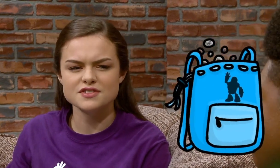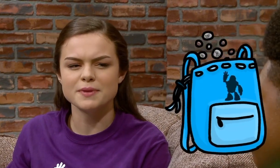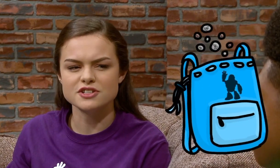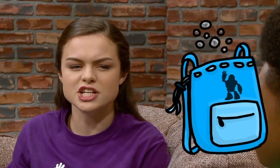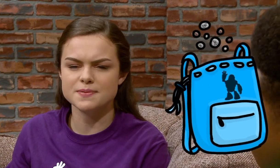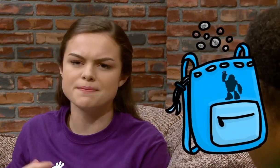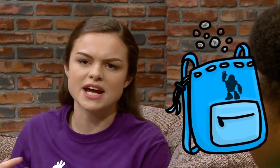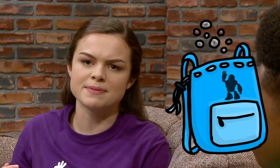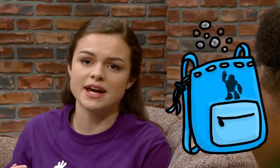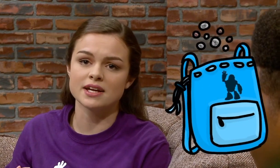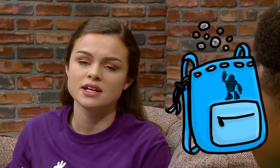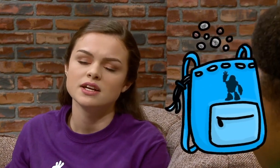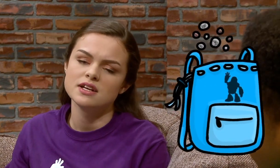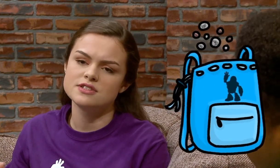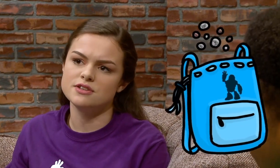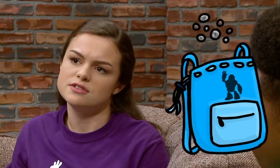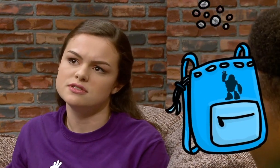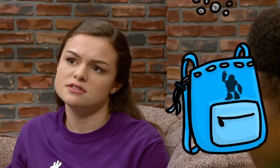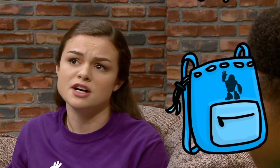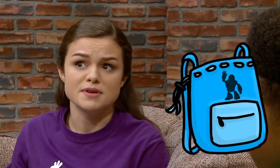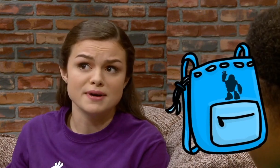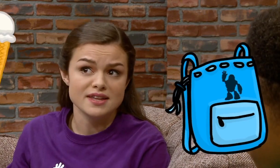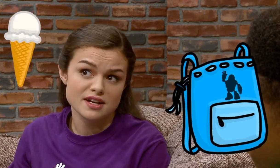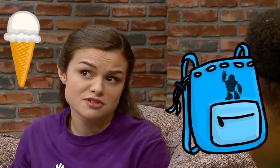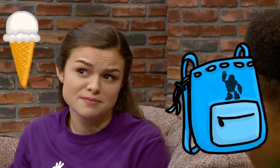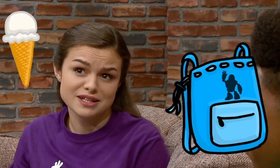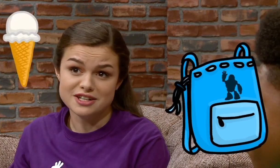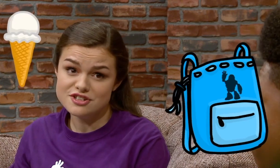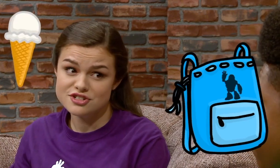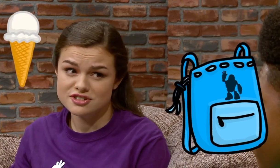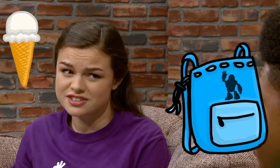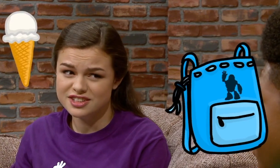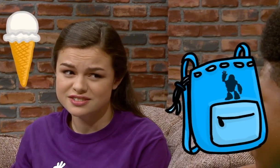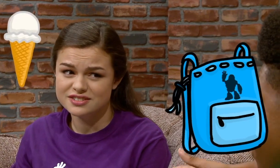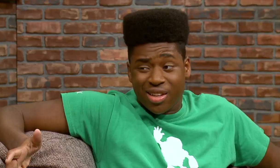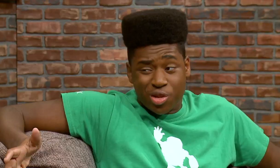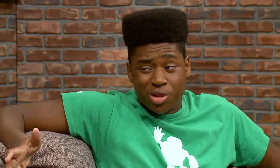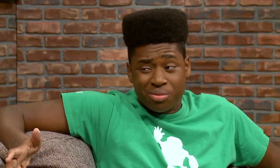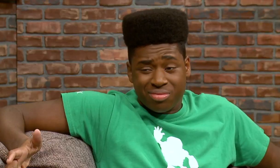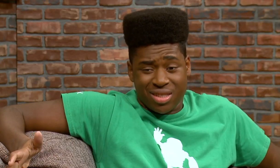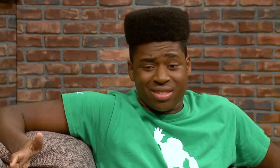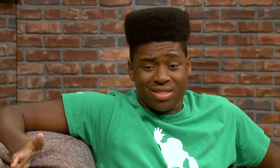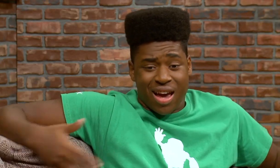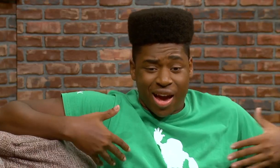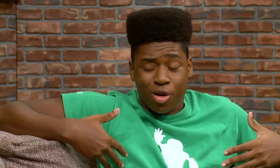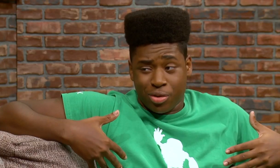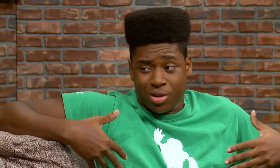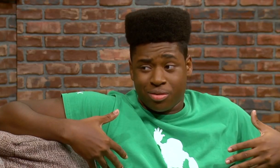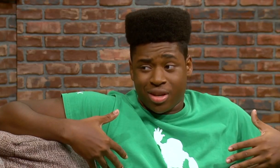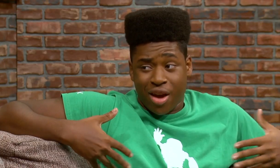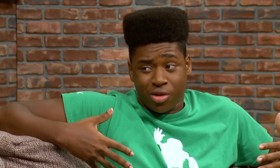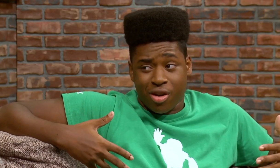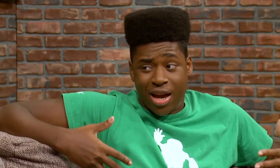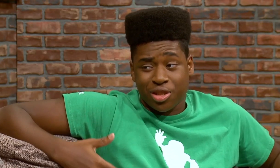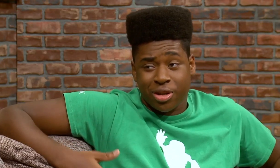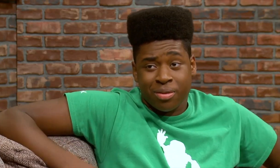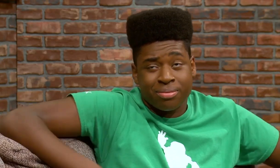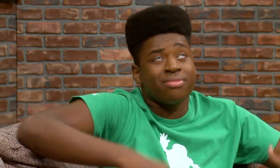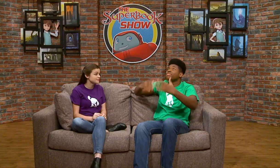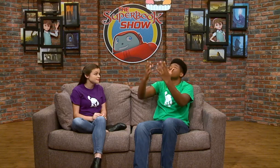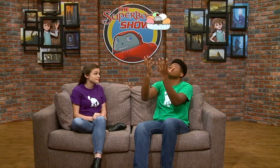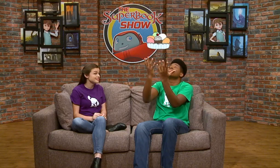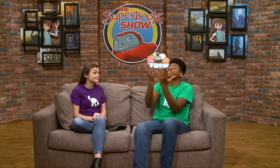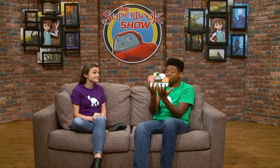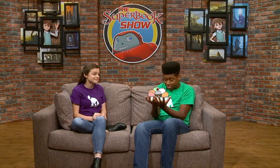me find enough spare change in my backpack to help me buy that ice cream at lunch, you know? And do you? Because I hope you do. After all, ice